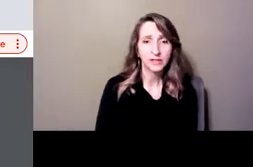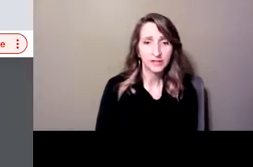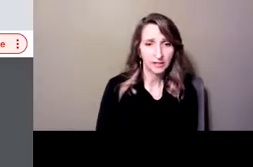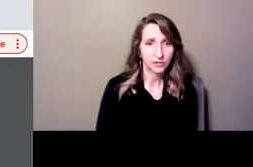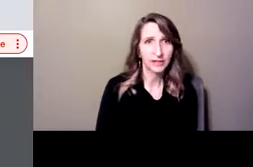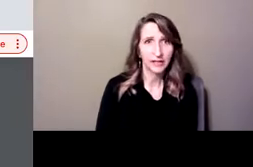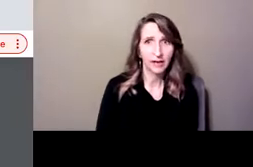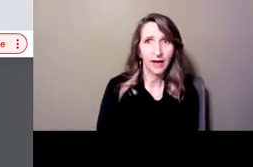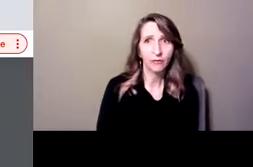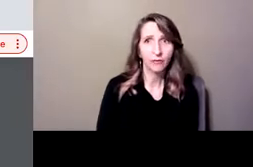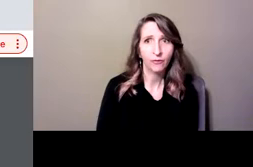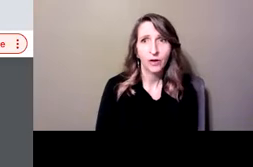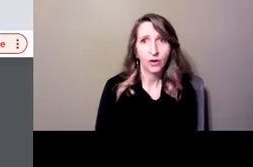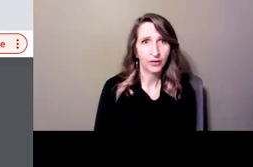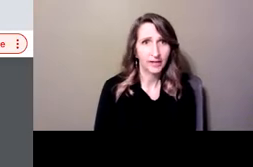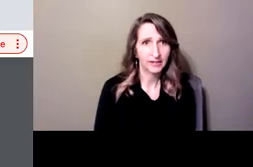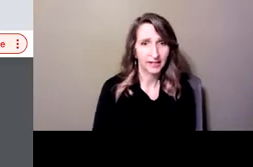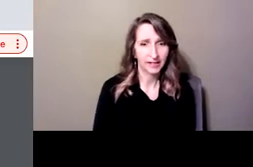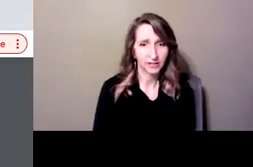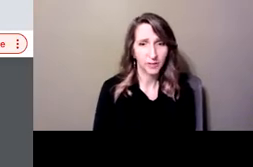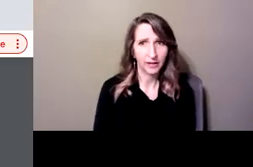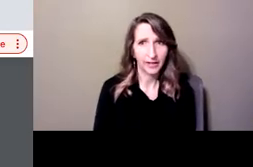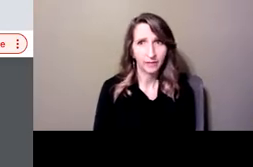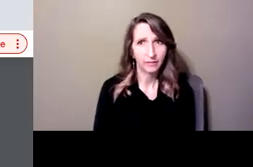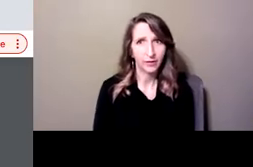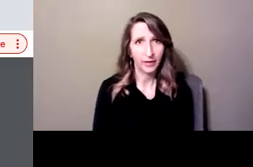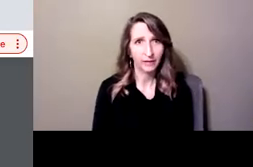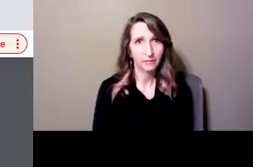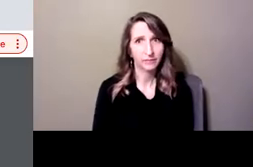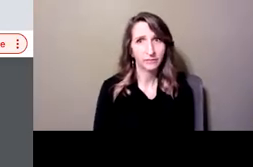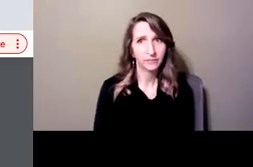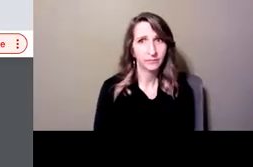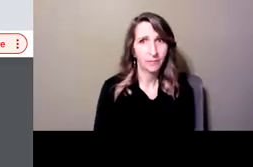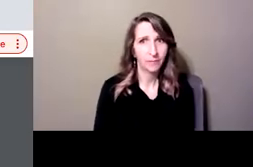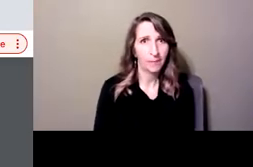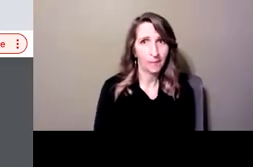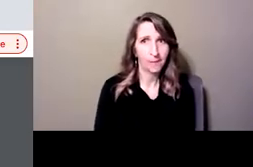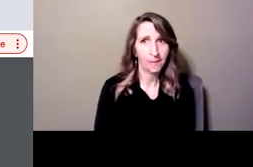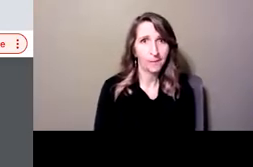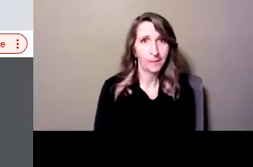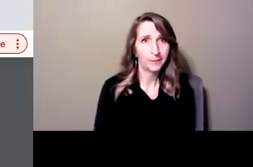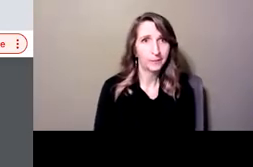We can see the screen there now. Oh, hold on a second, I can spotlight. Okay.